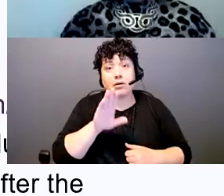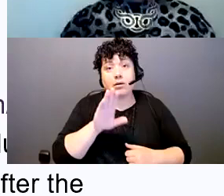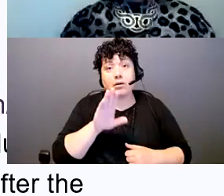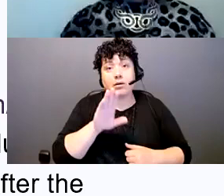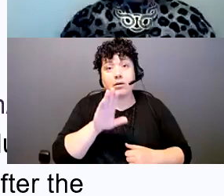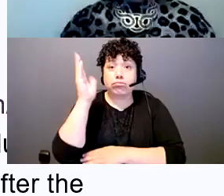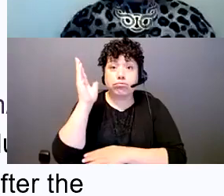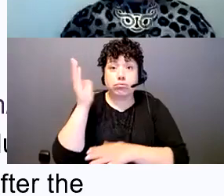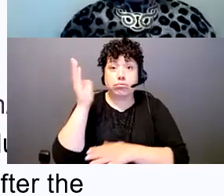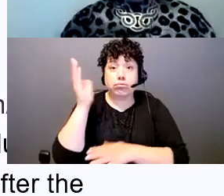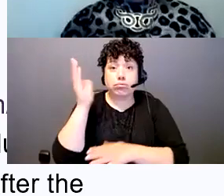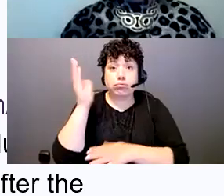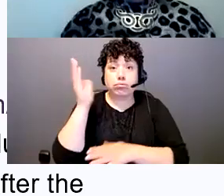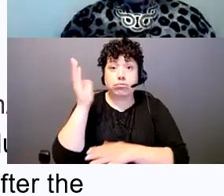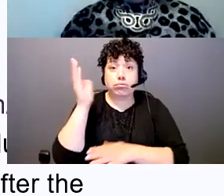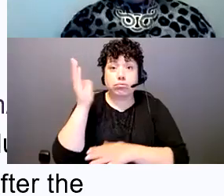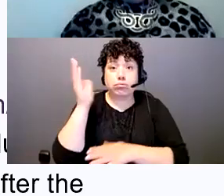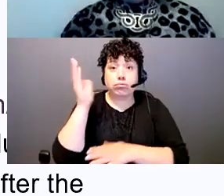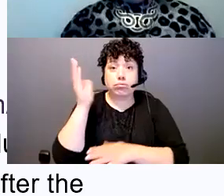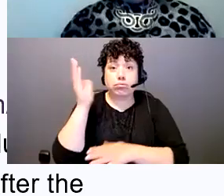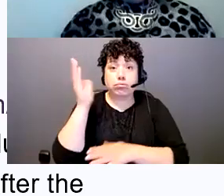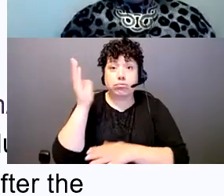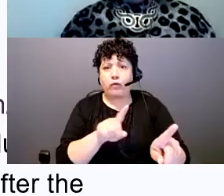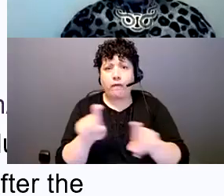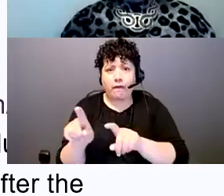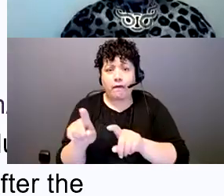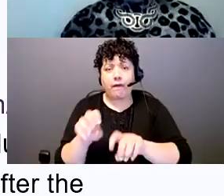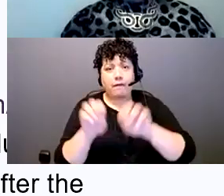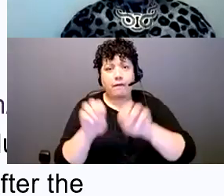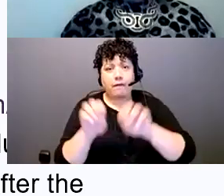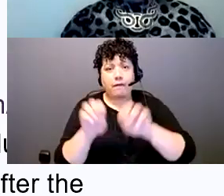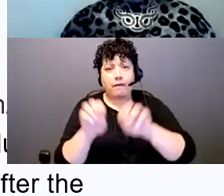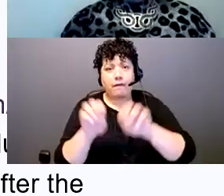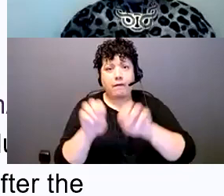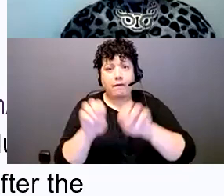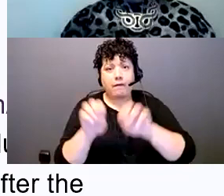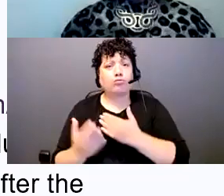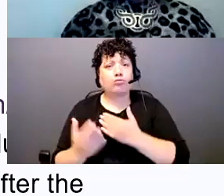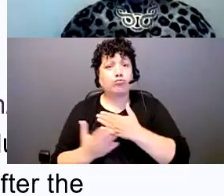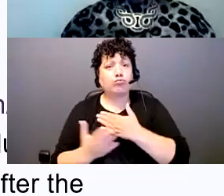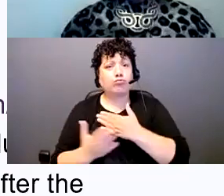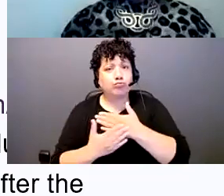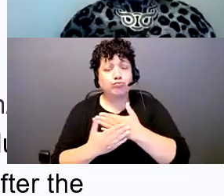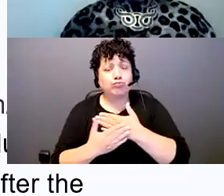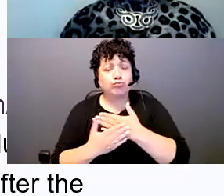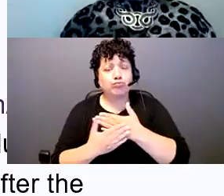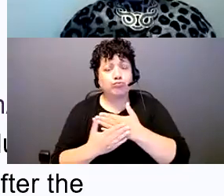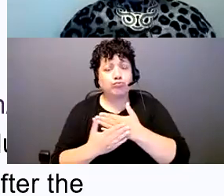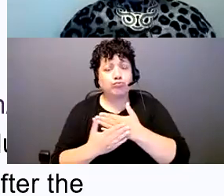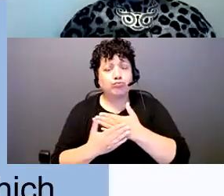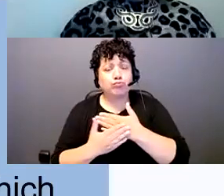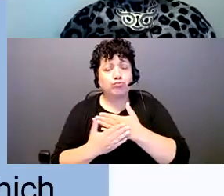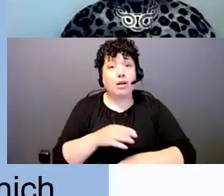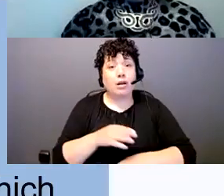an evaluation survey, and we really want to encourage you to fill that out because we're always looking to improve and because our funder requires